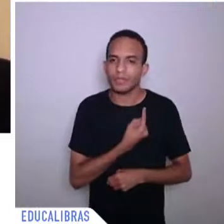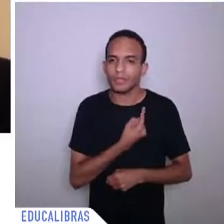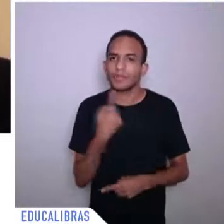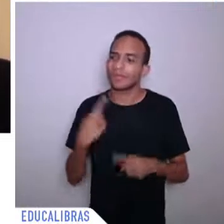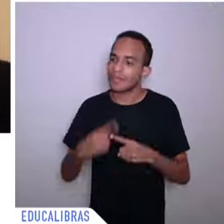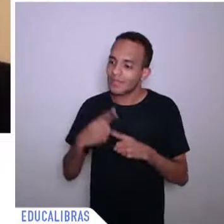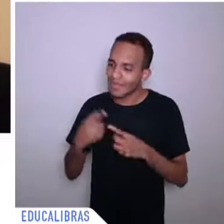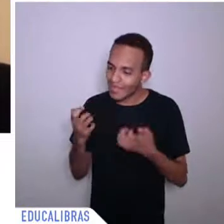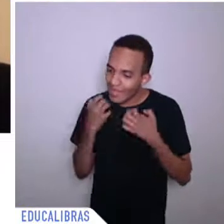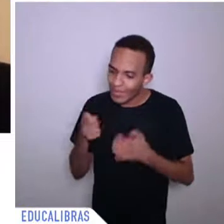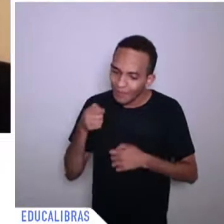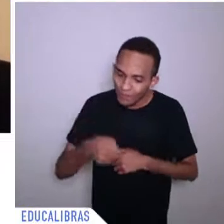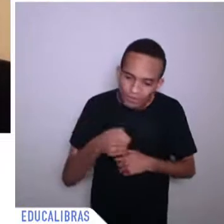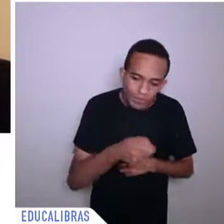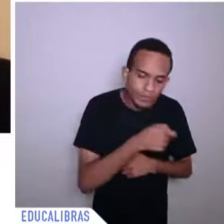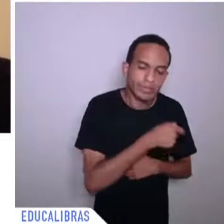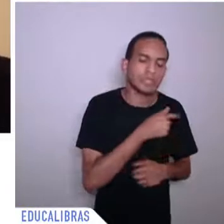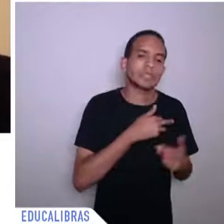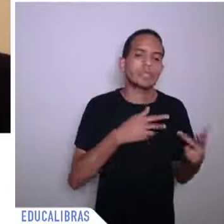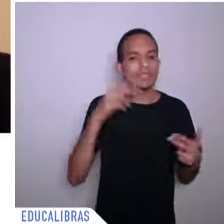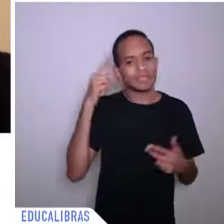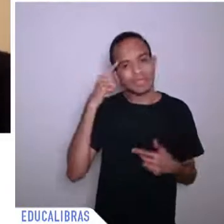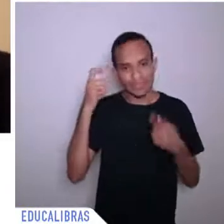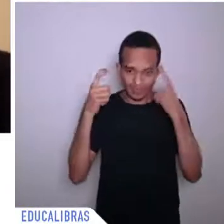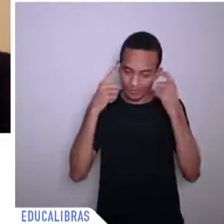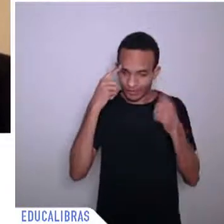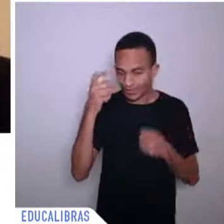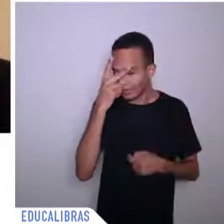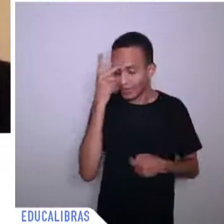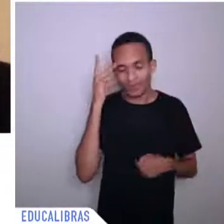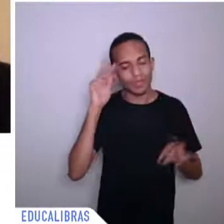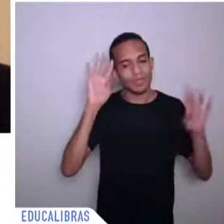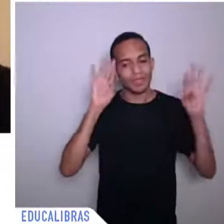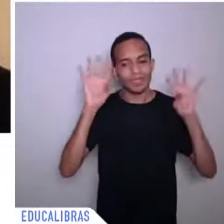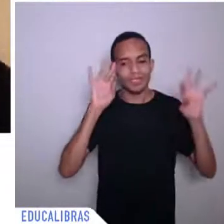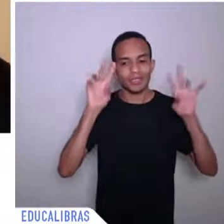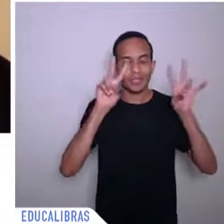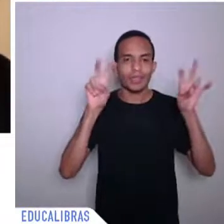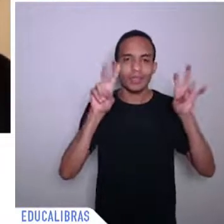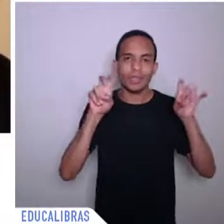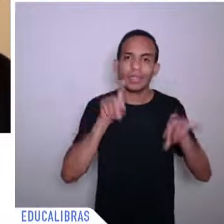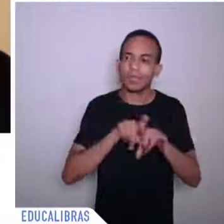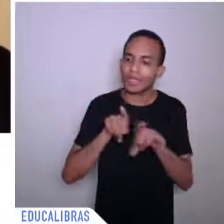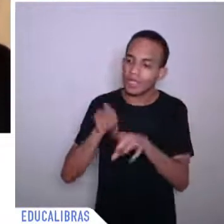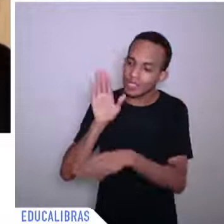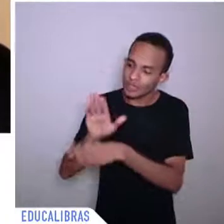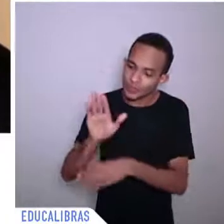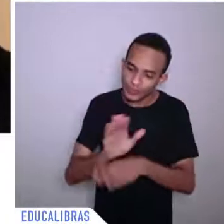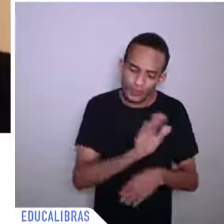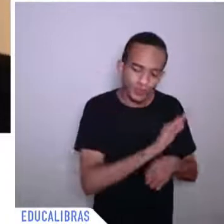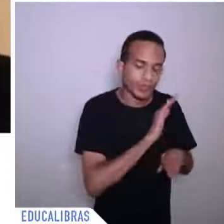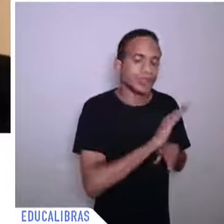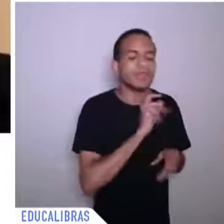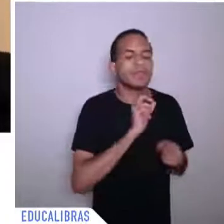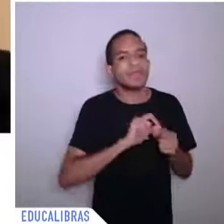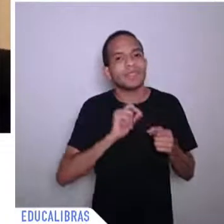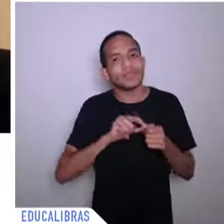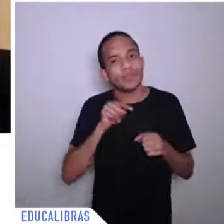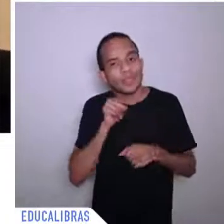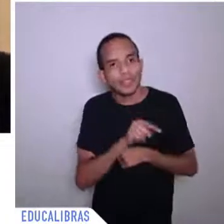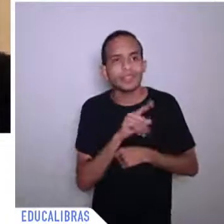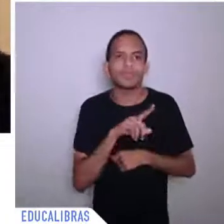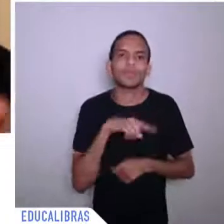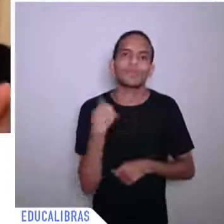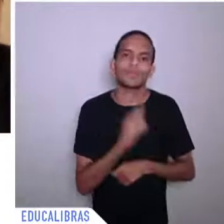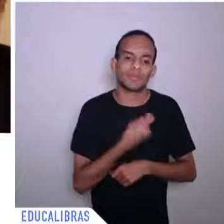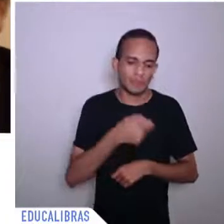within our own environment, because sometimes we still have contradicting ideas within ourselves and within